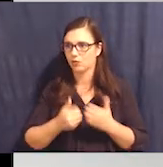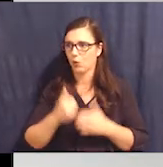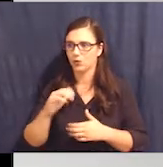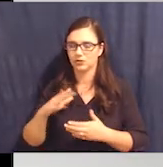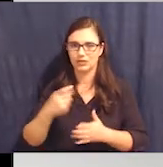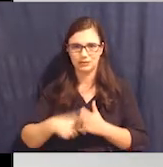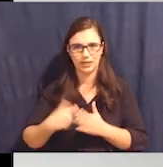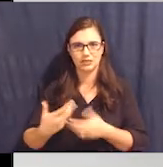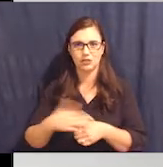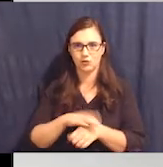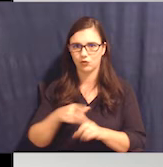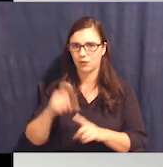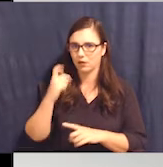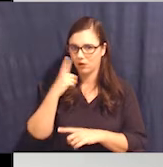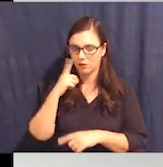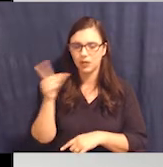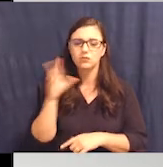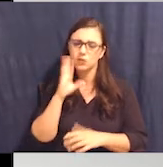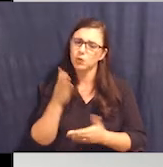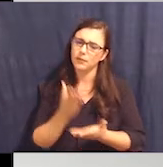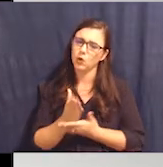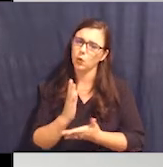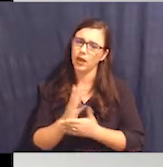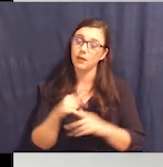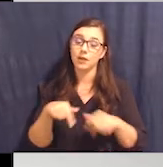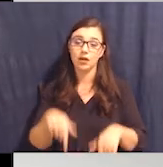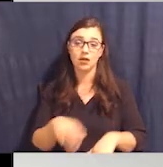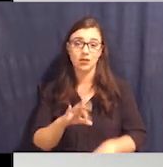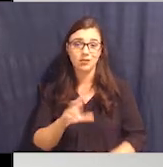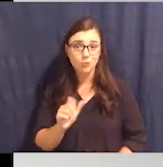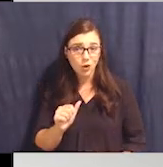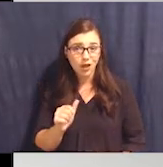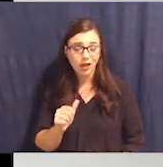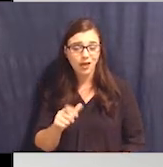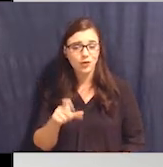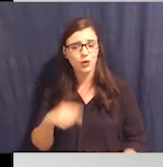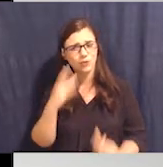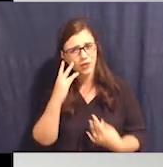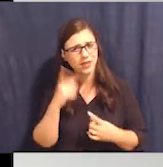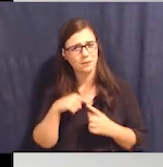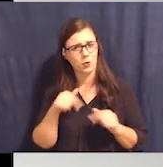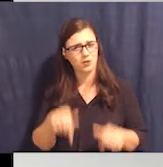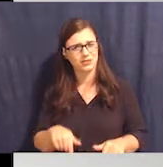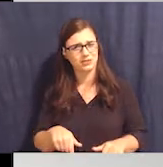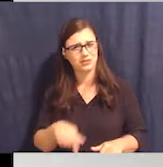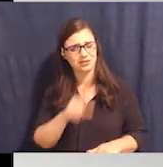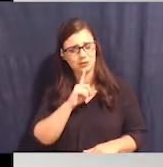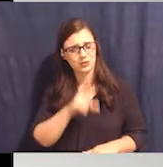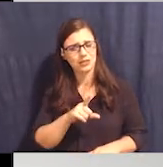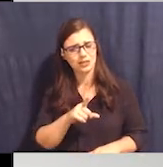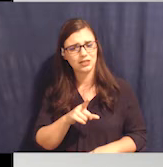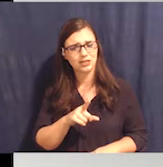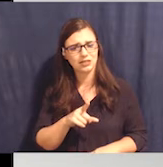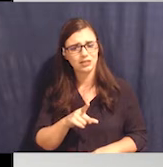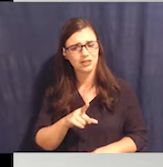of his expenses are covered by the government. He'll really be okay. But down here in Florida, you really have to think about this,